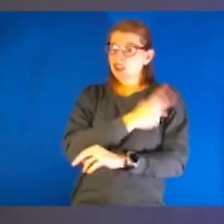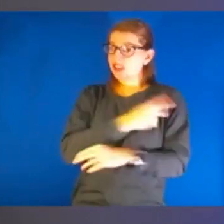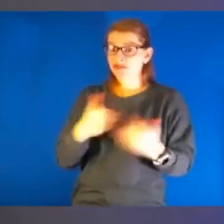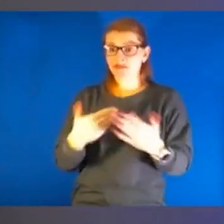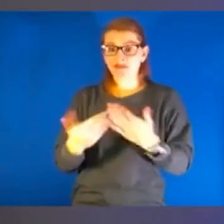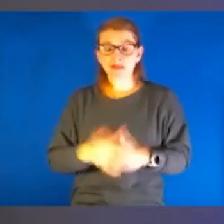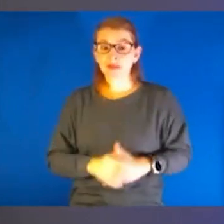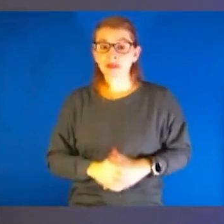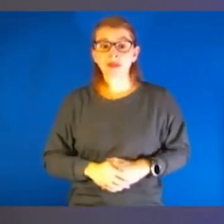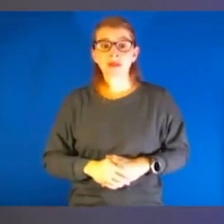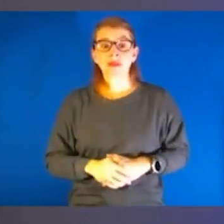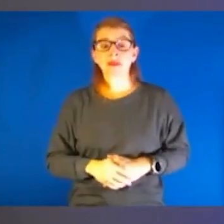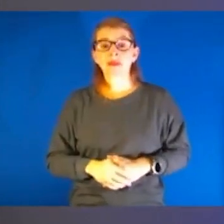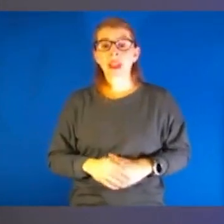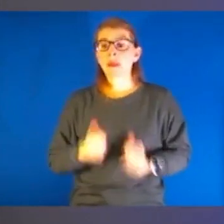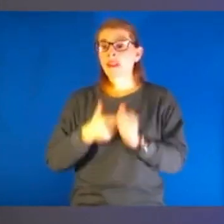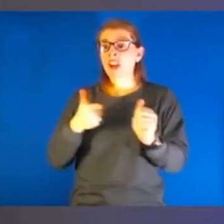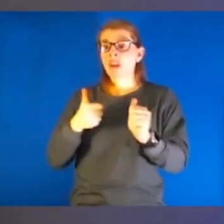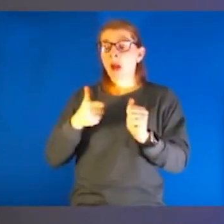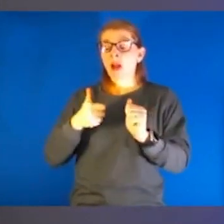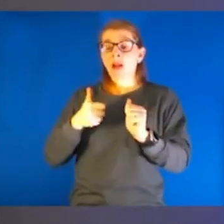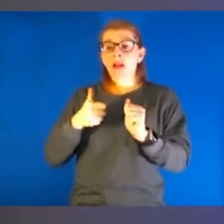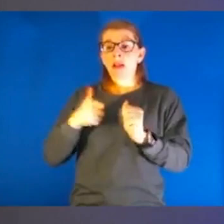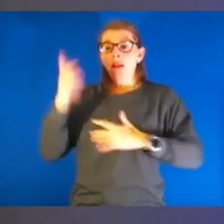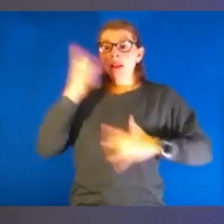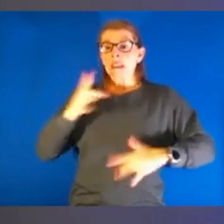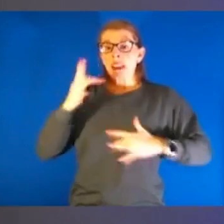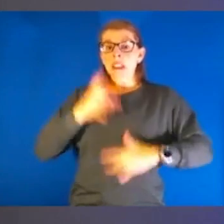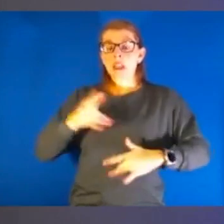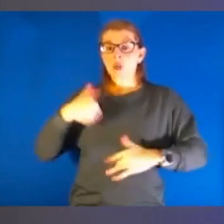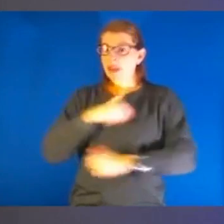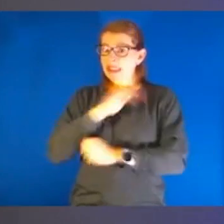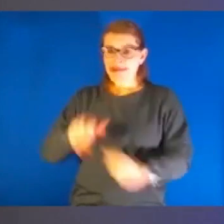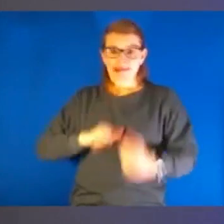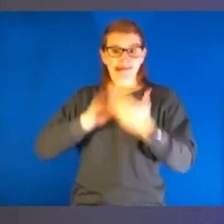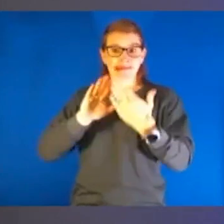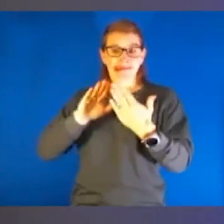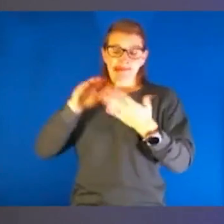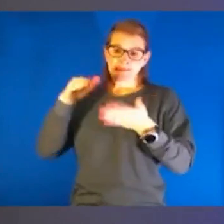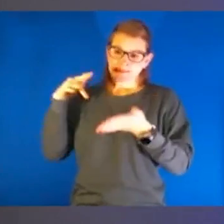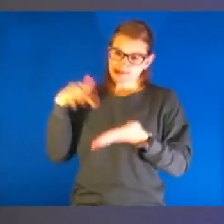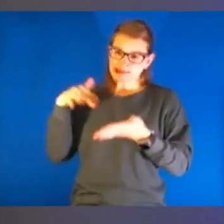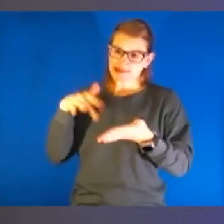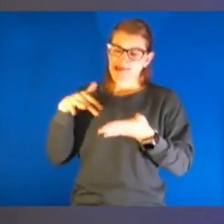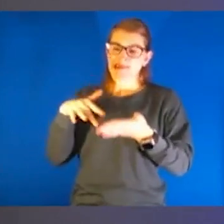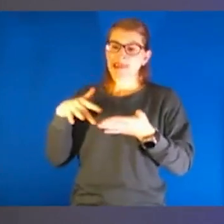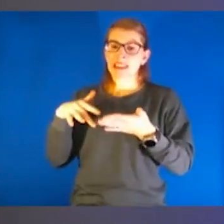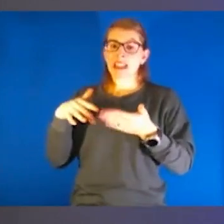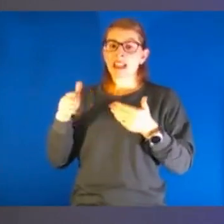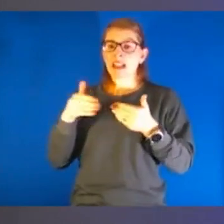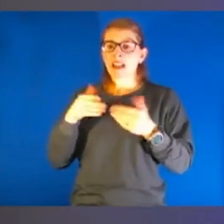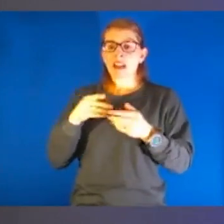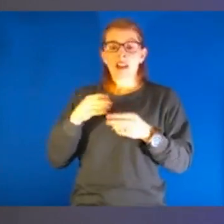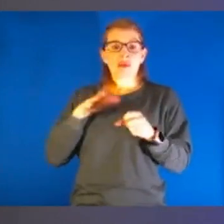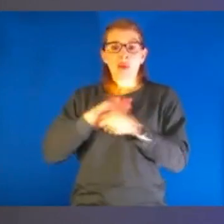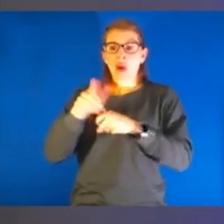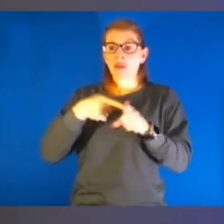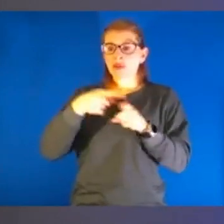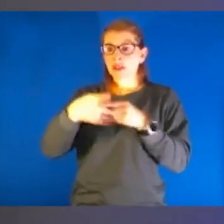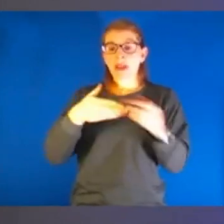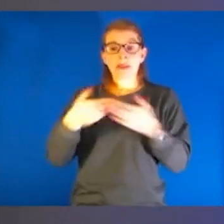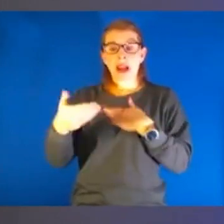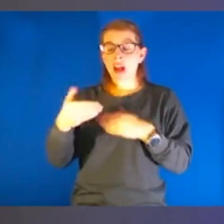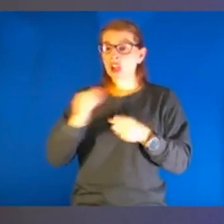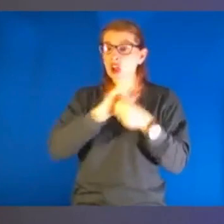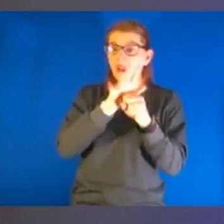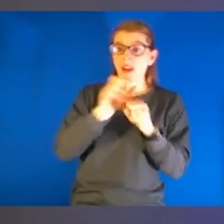that we have been on the forefront for our entire careers, whether it's COVID or influenza. So we want to